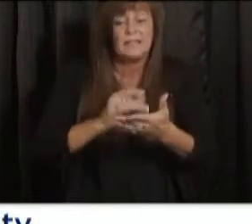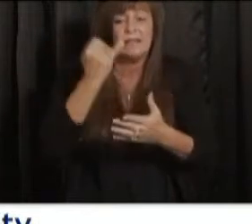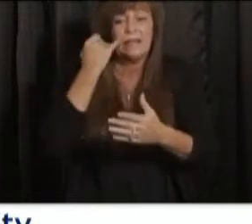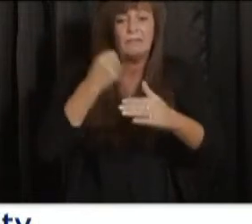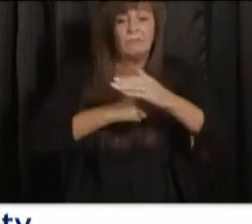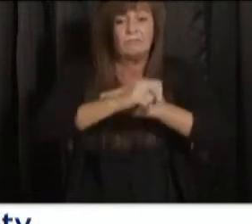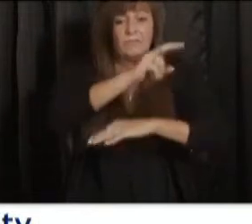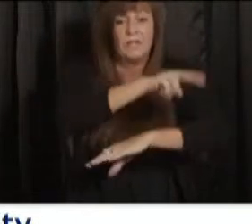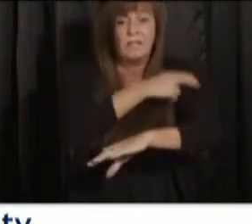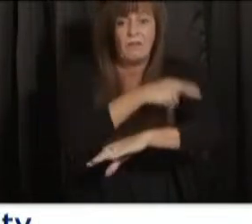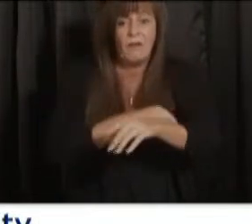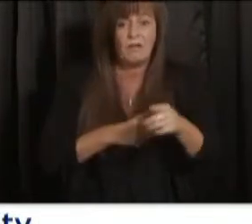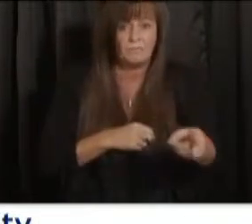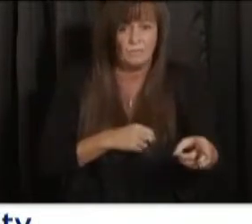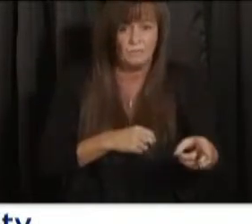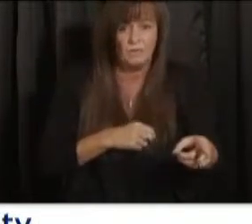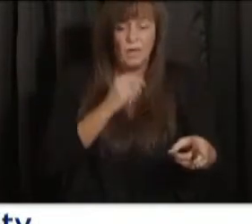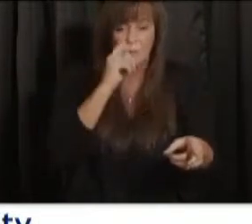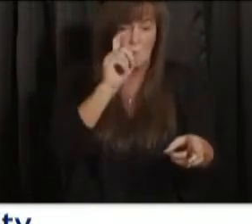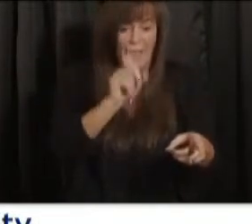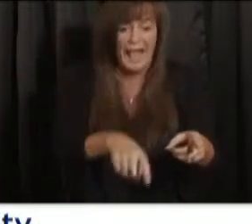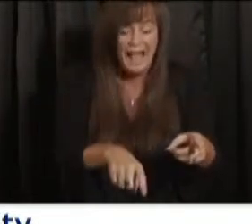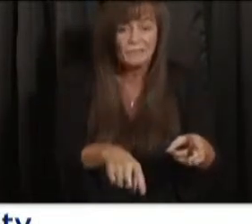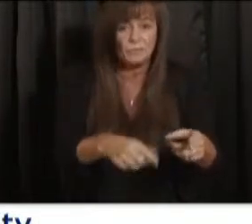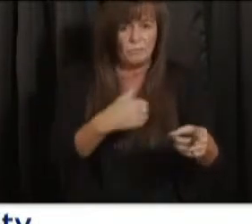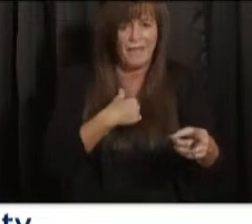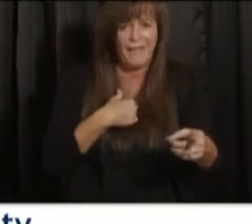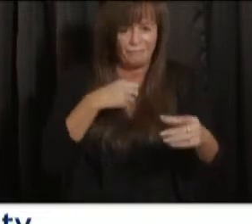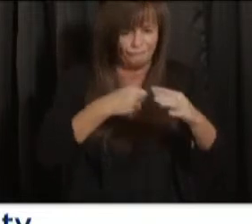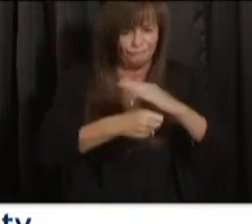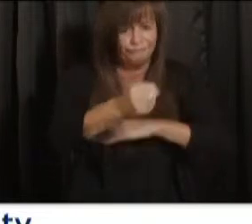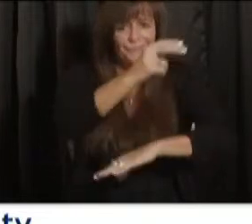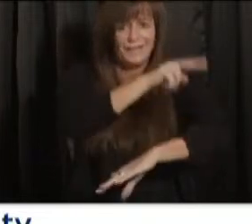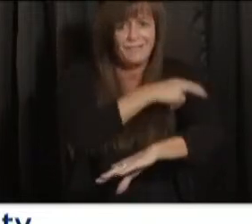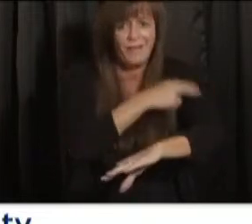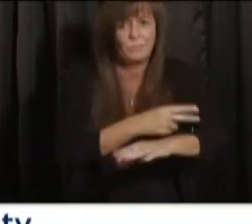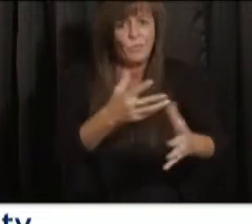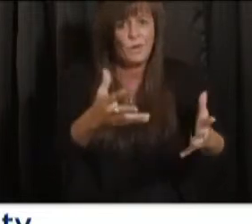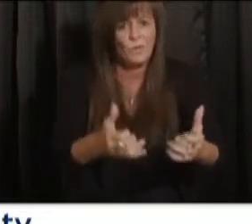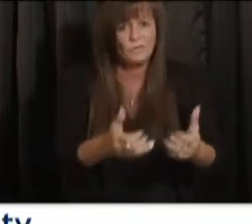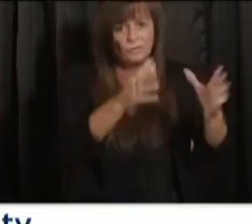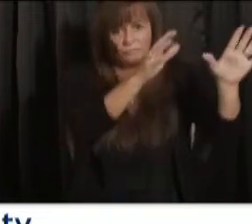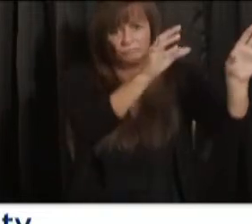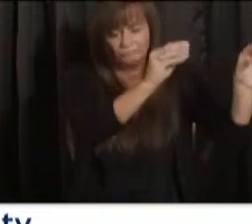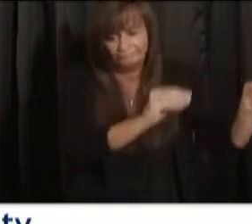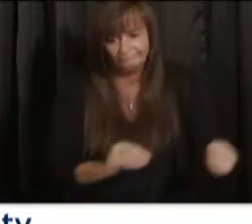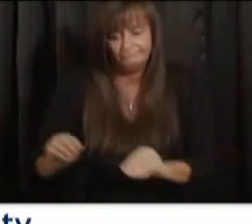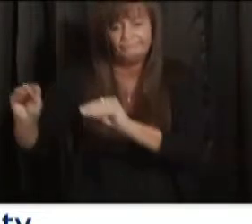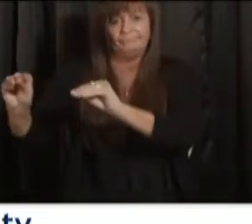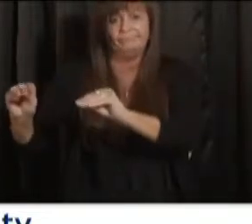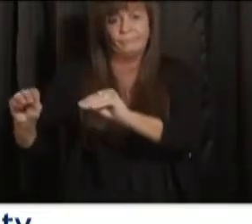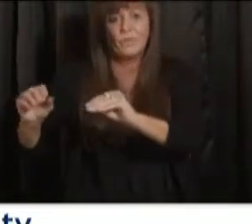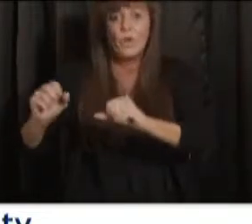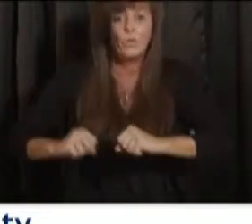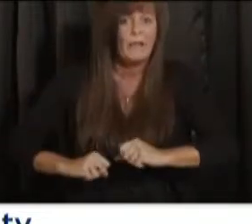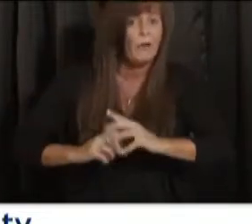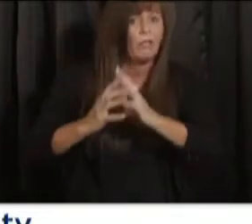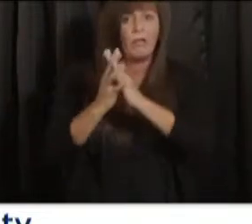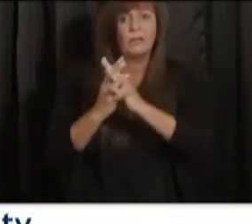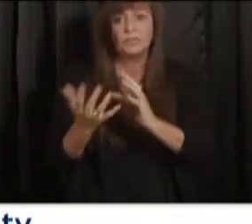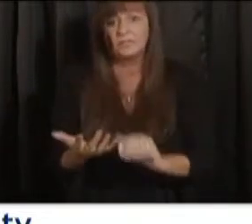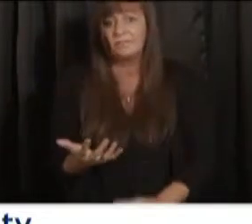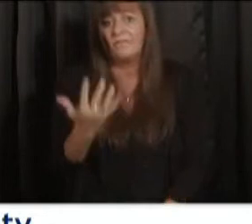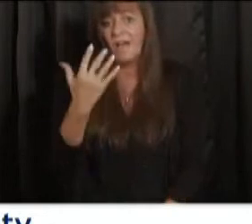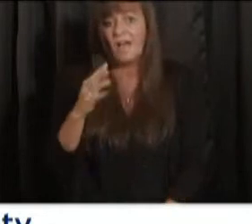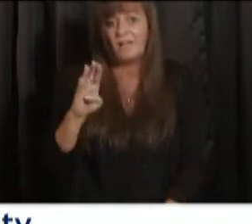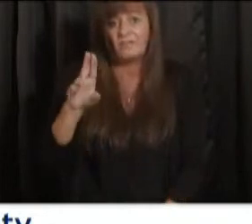That isn't necessary to do in a hospital setting. So we want to clear that out of the hospitals. We are launching 5 buses that will be